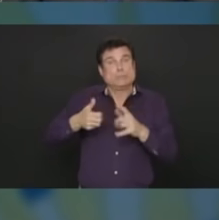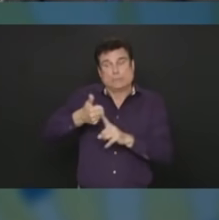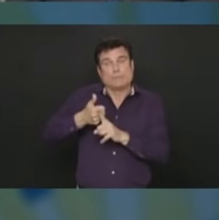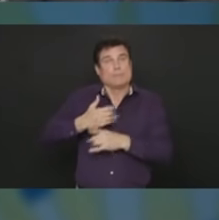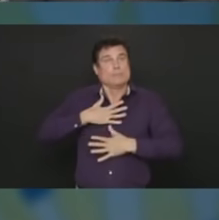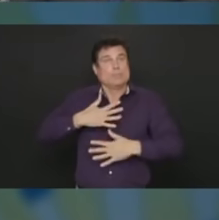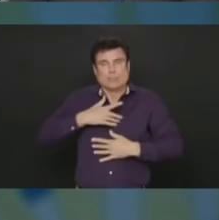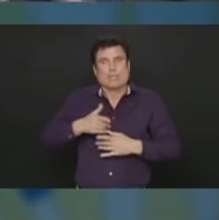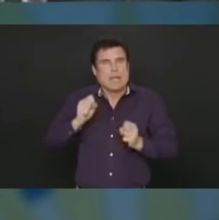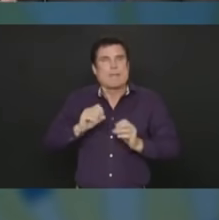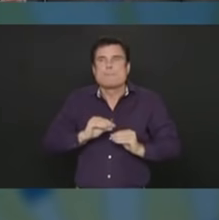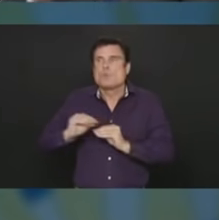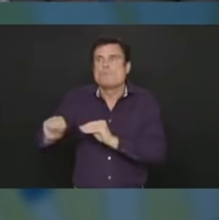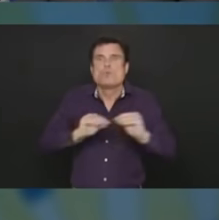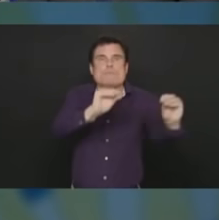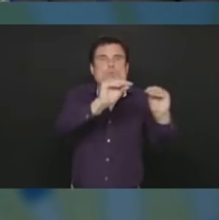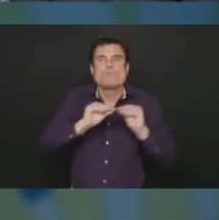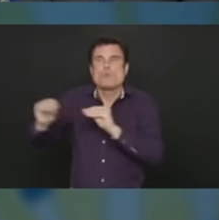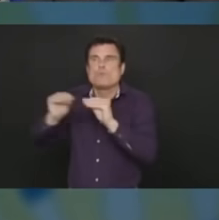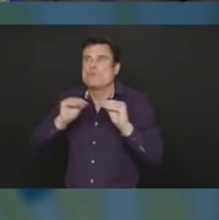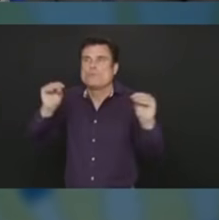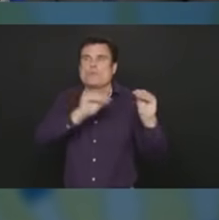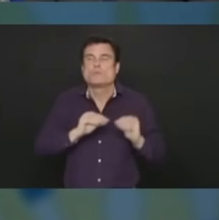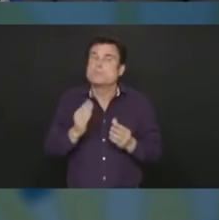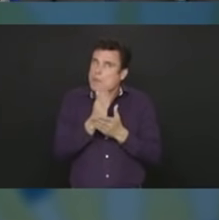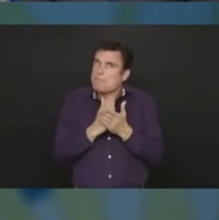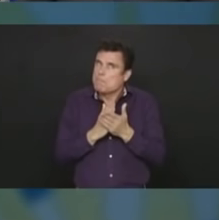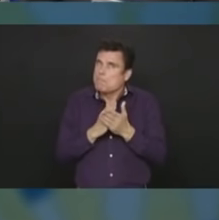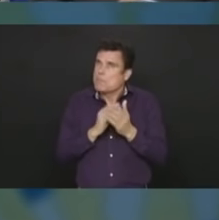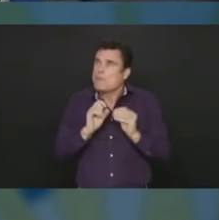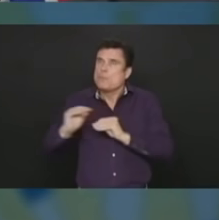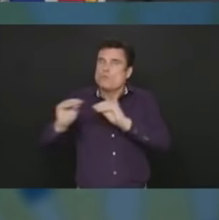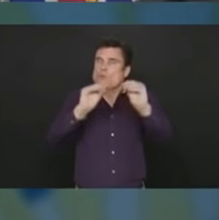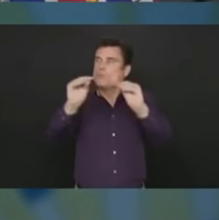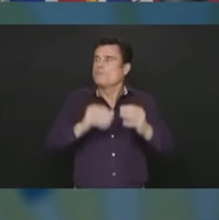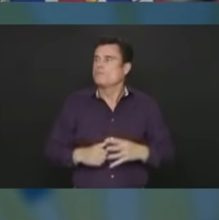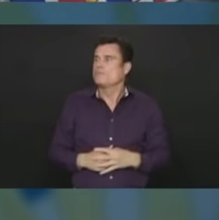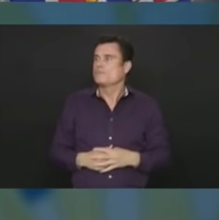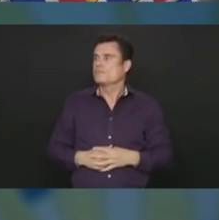you updated on those numbers. And I'm going to return it back to Dr. Henry.